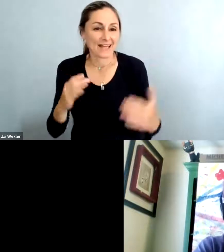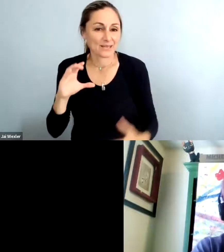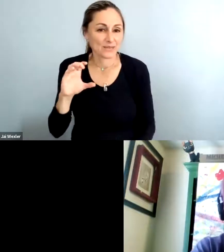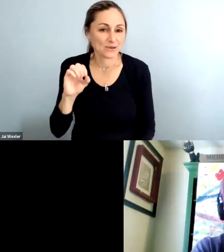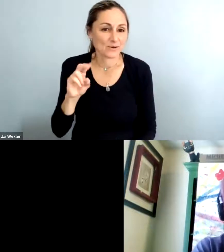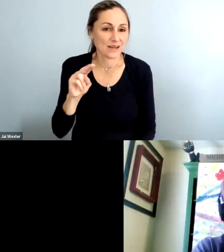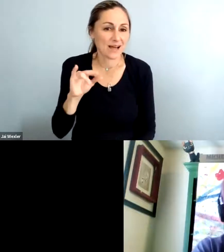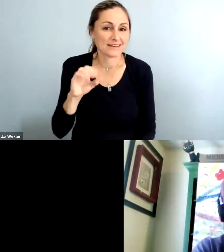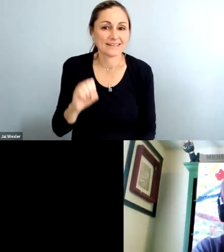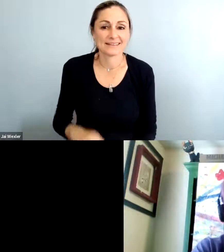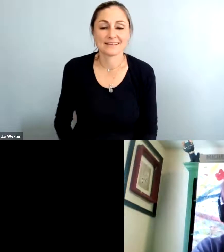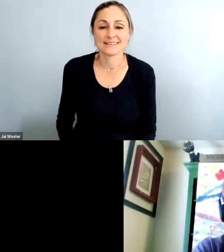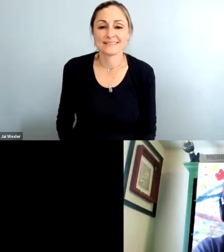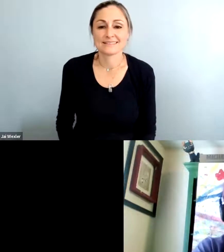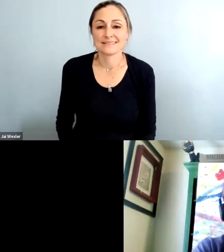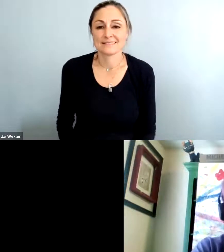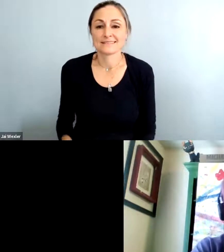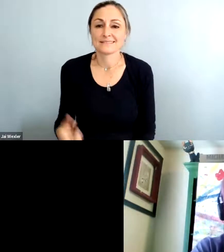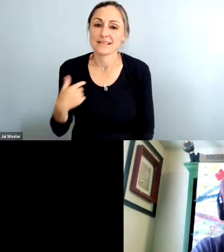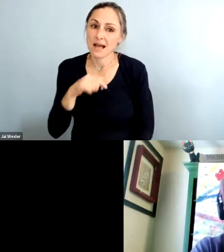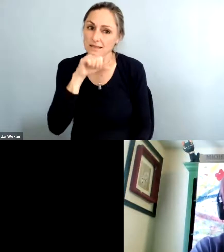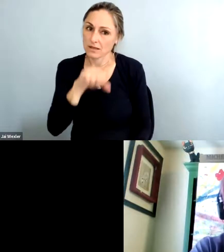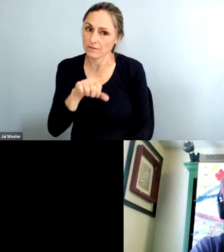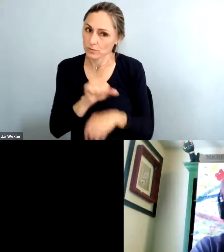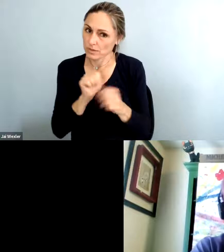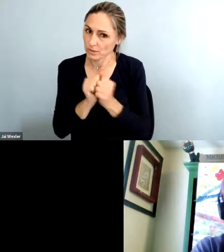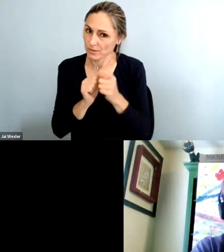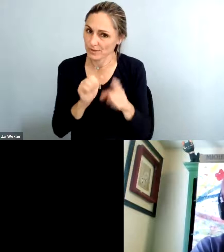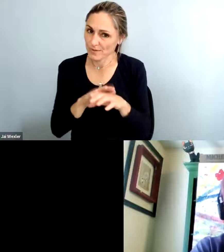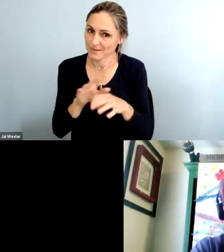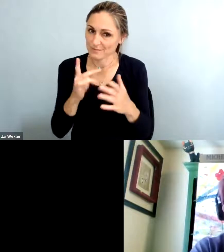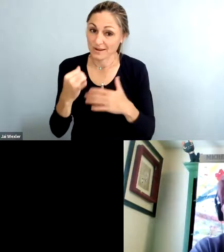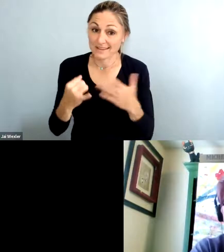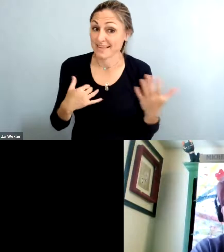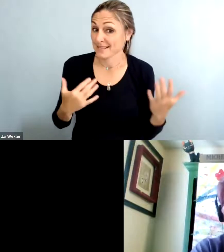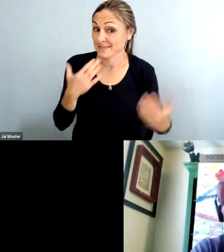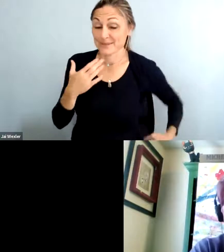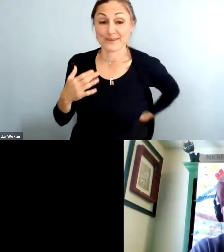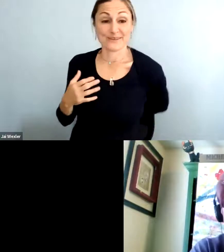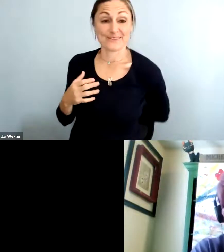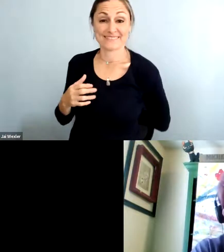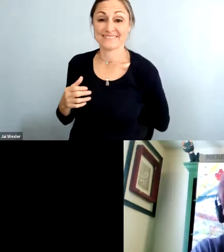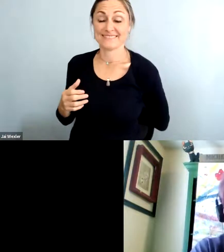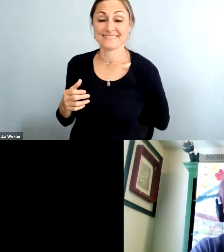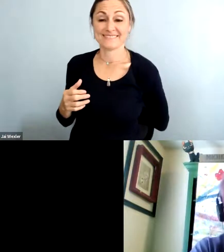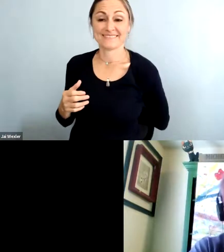welcome. I loved working with you on this project. Yeah, it was good. It's a good project. Yes. So